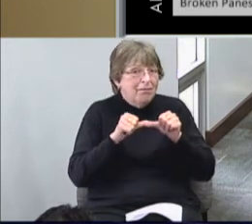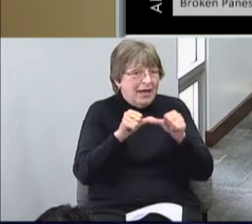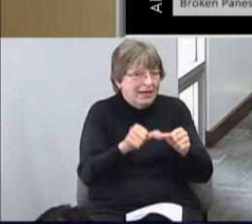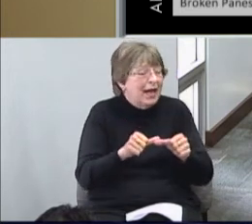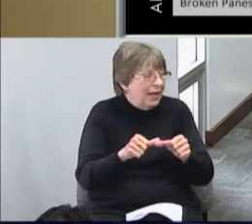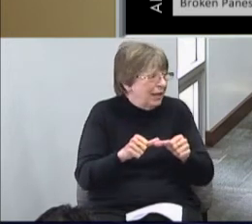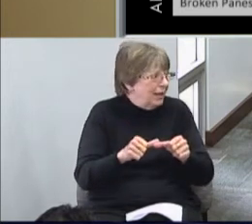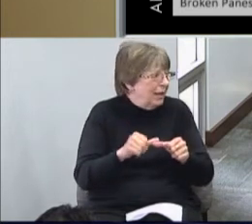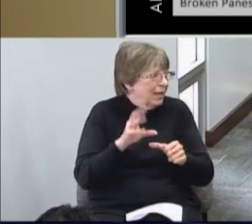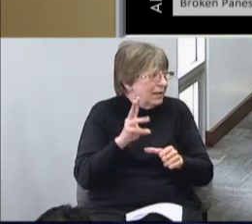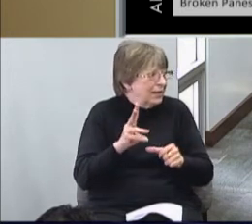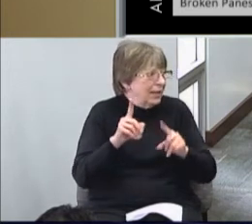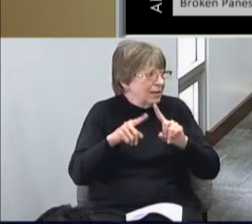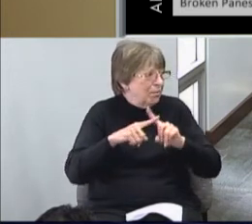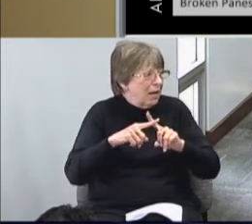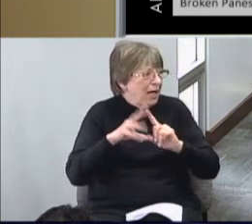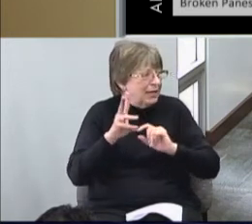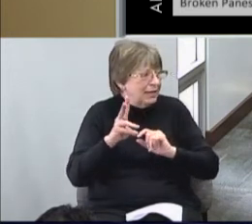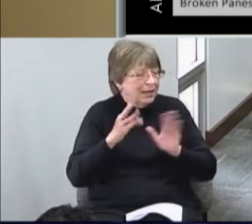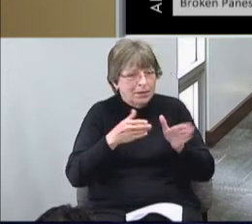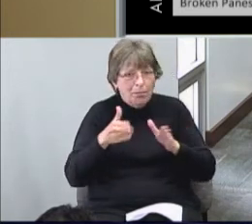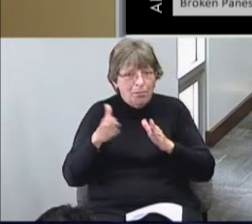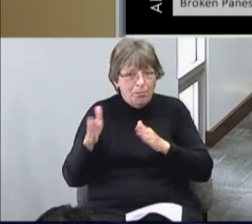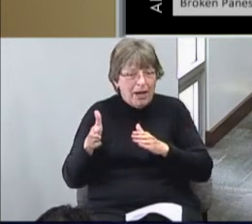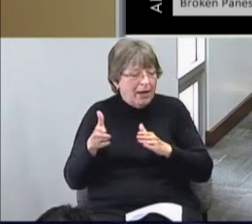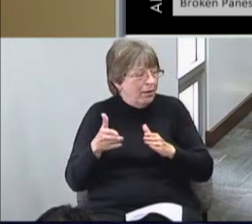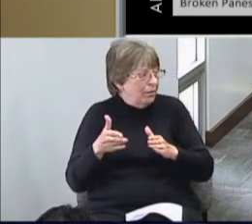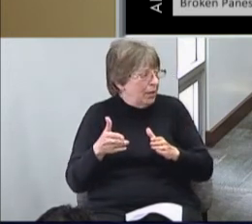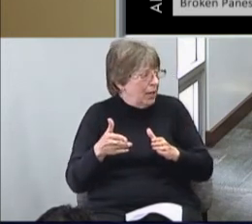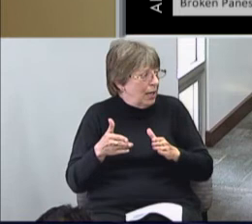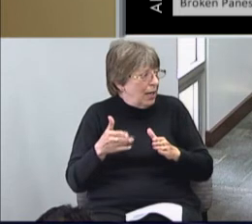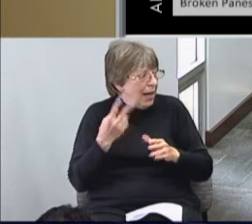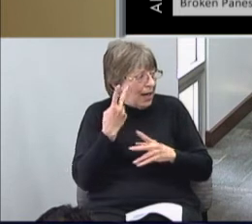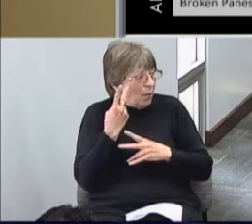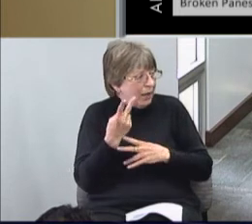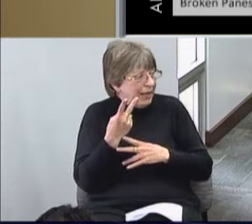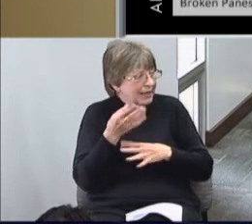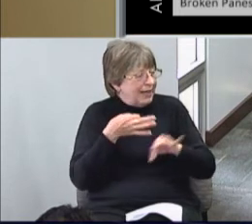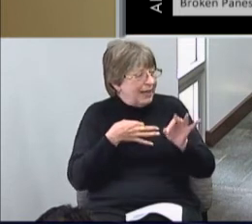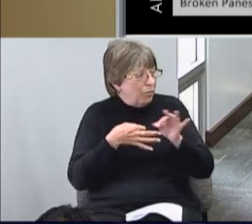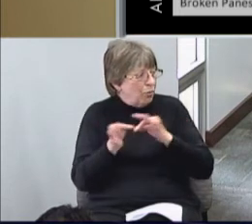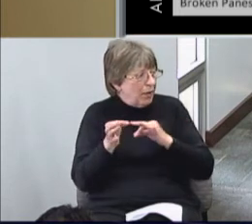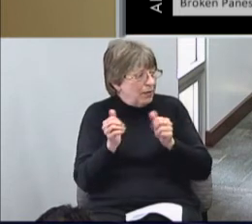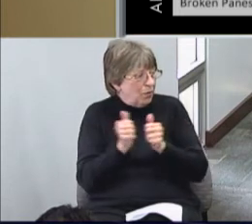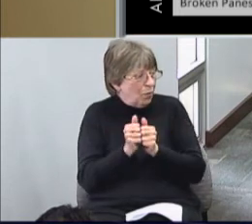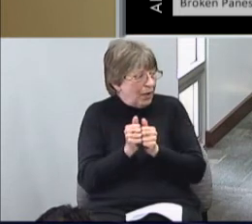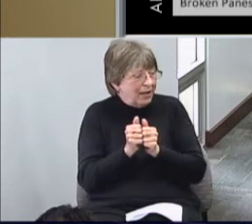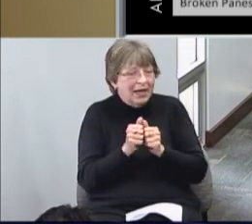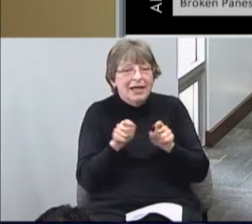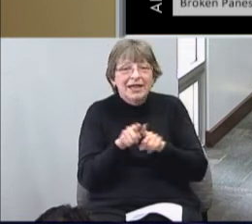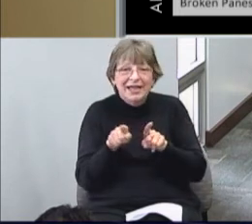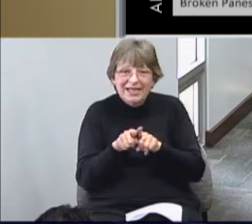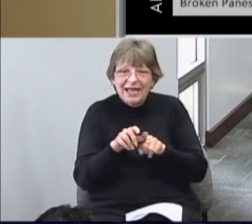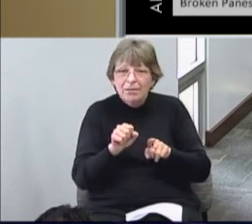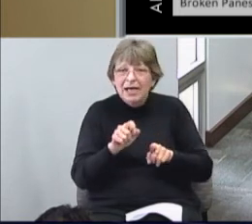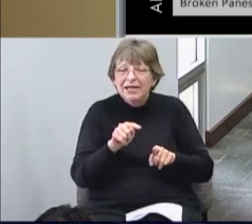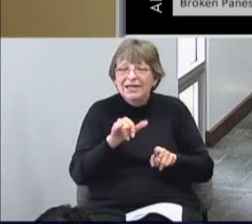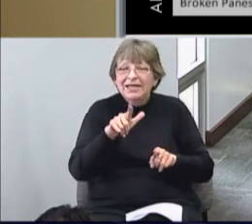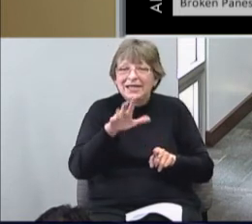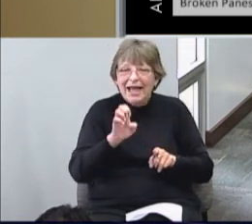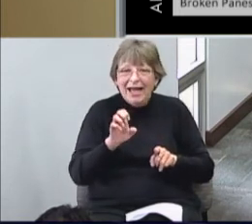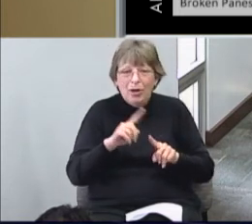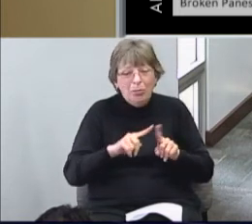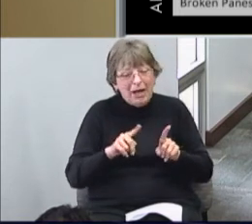however, the 6x6 pattern, and as far as we can tell, replaced the windows with the same style. They're